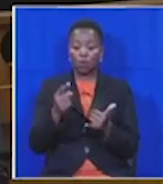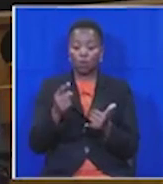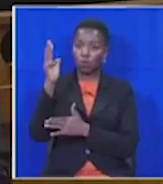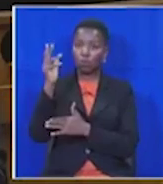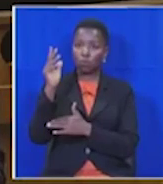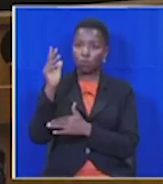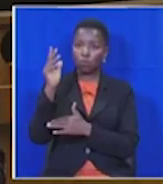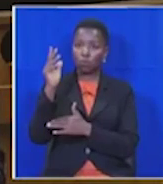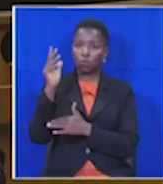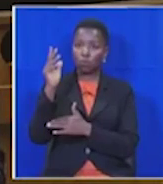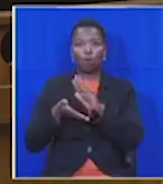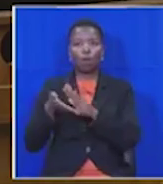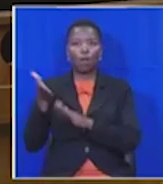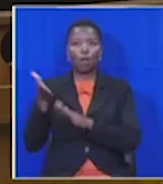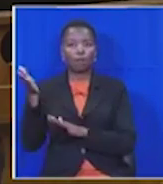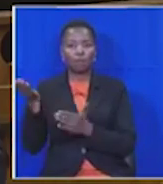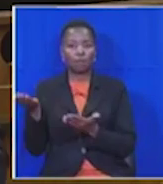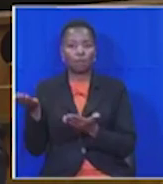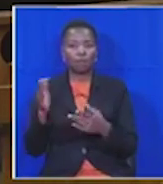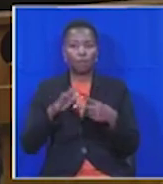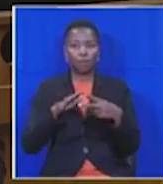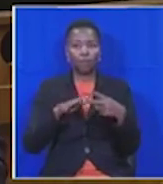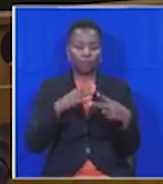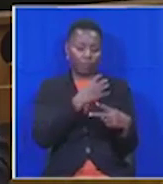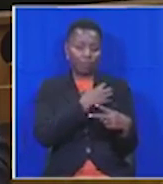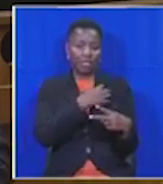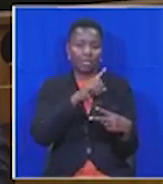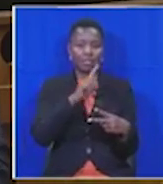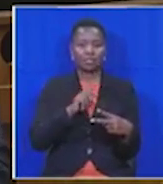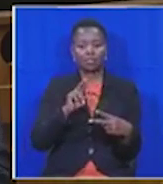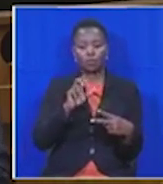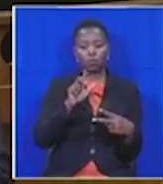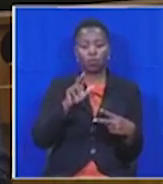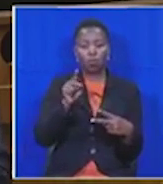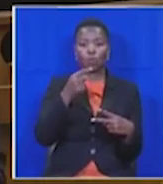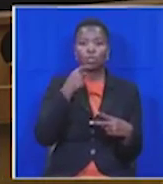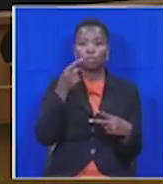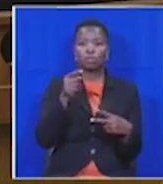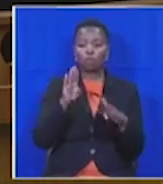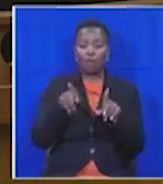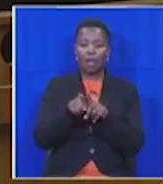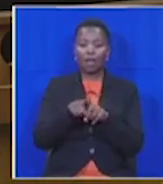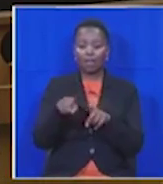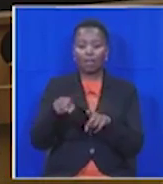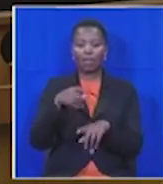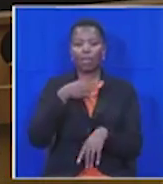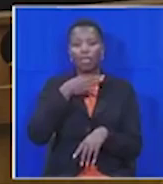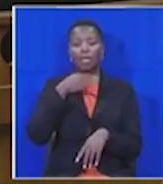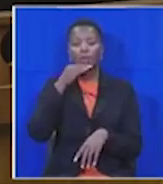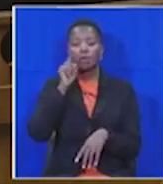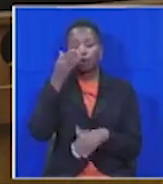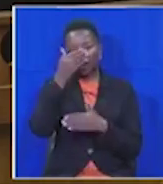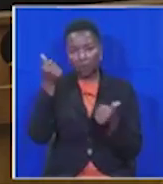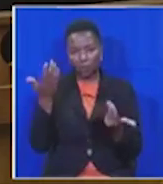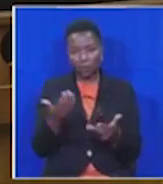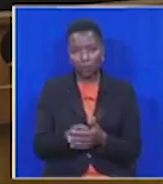caucus during your speech, and evidenced by Minister Zulu's comment last week that you're behaving like England, whatever that means.